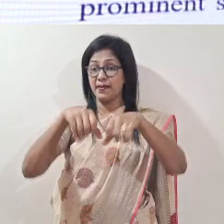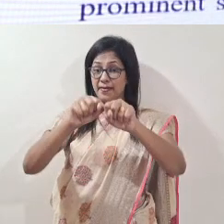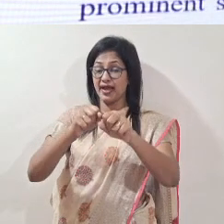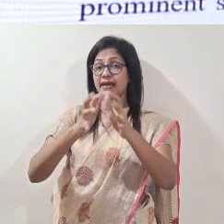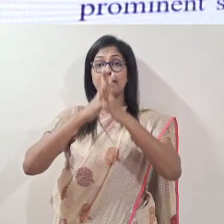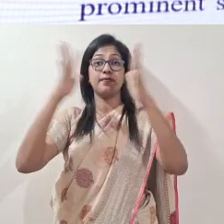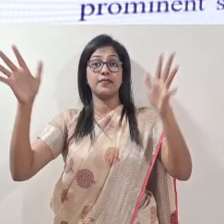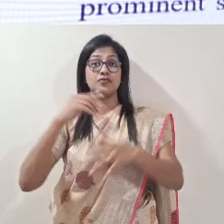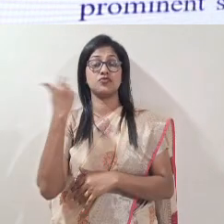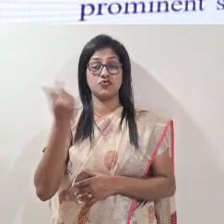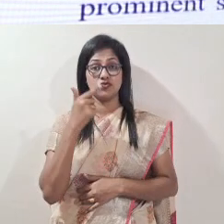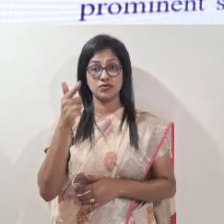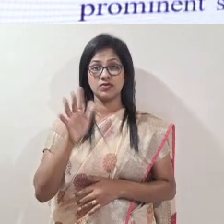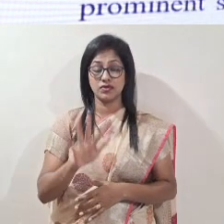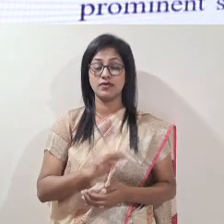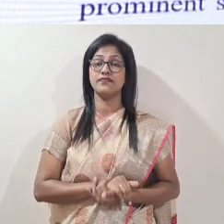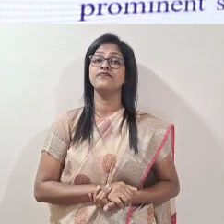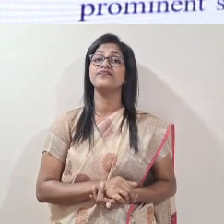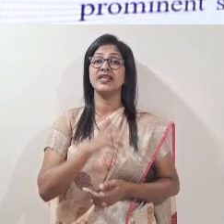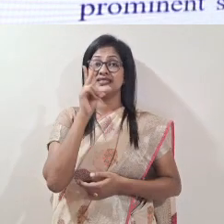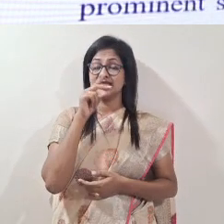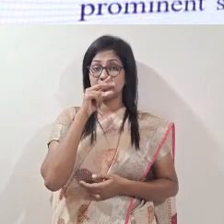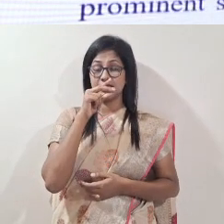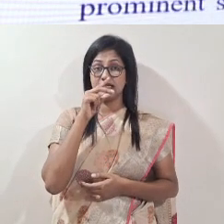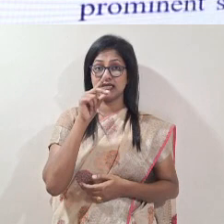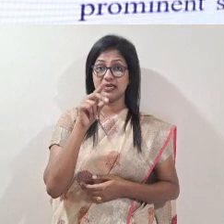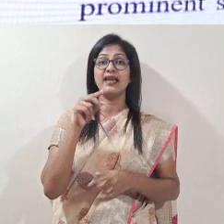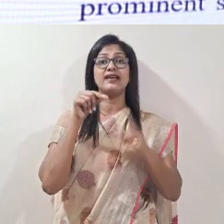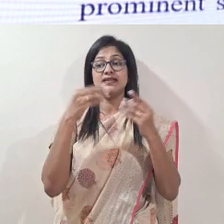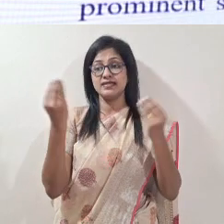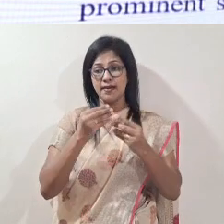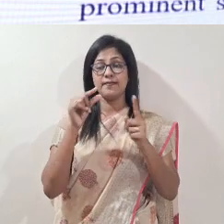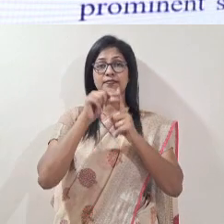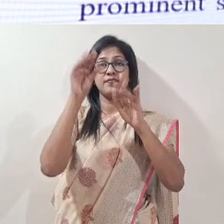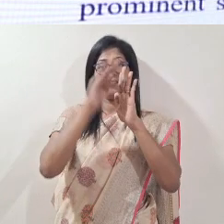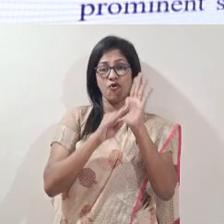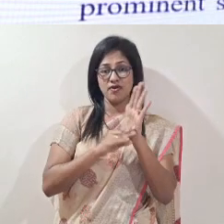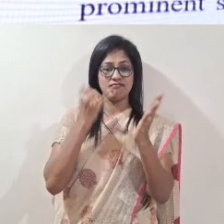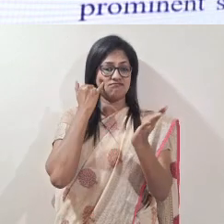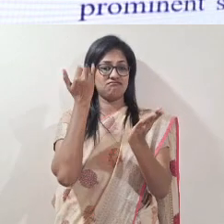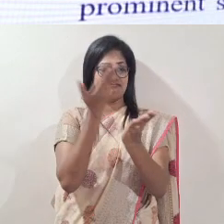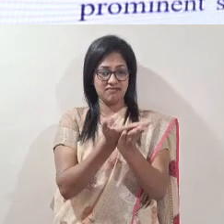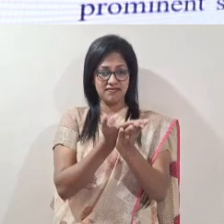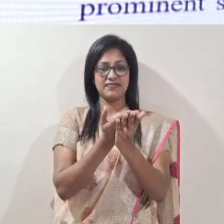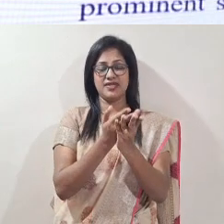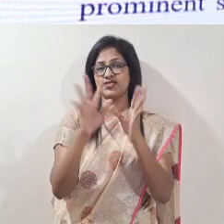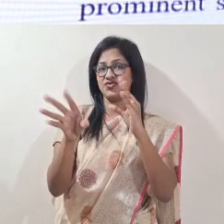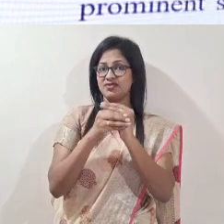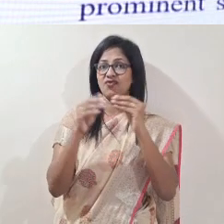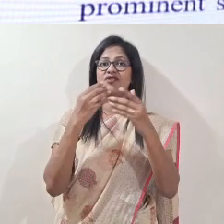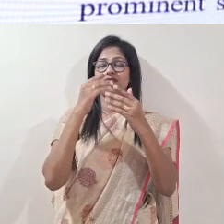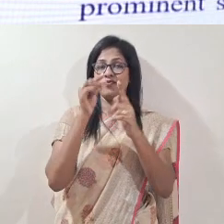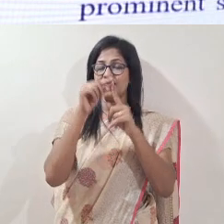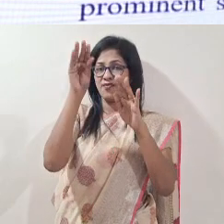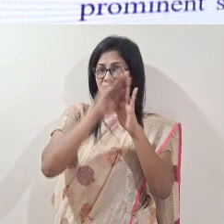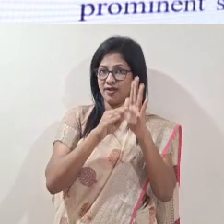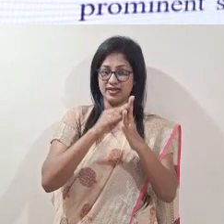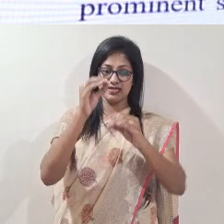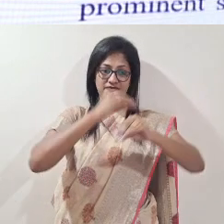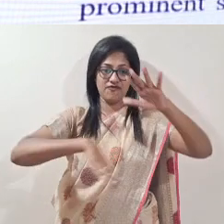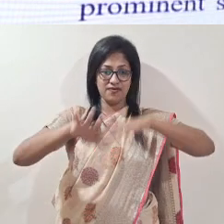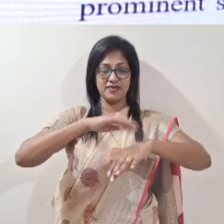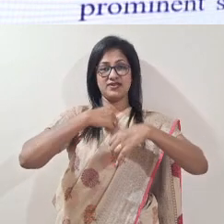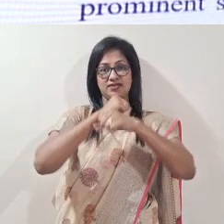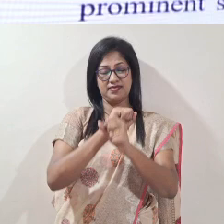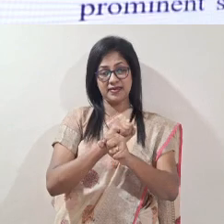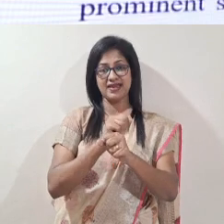two-wheelers is large. Secondly, there has to be some policy recommendations or policy formulation